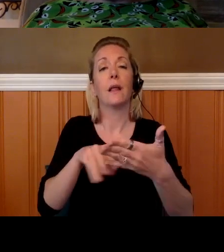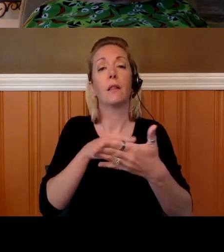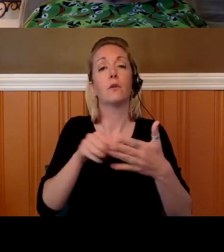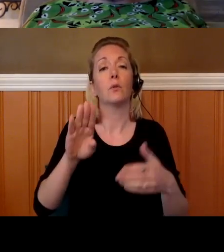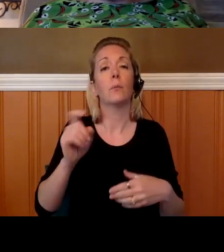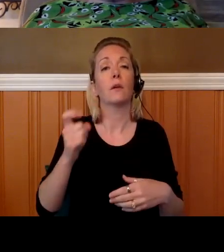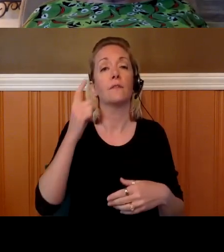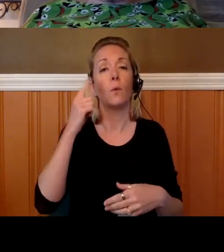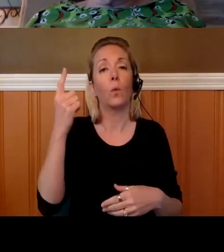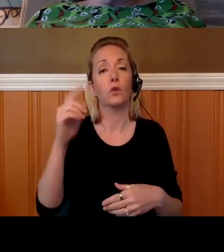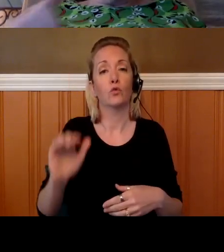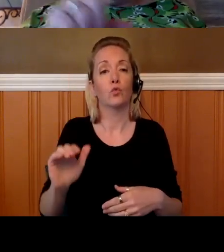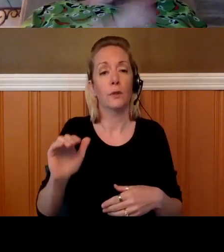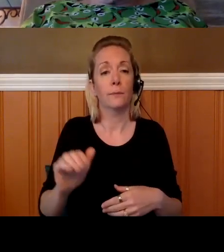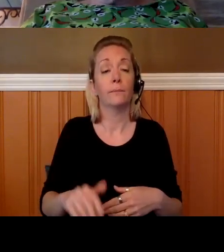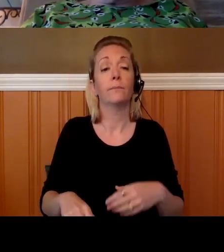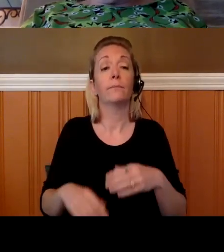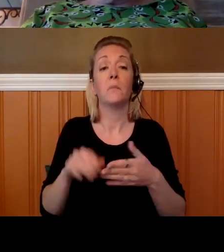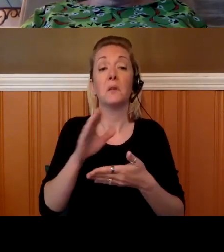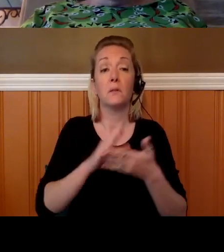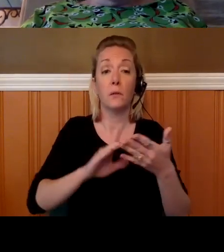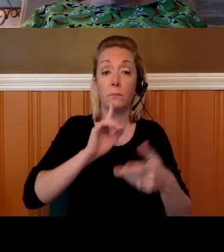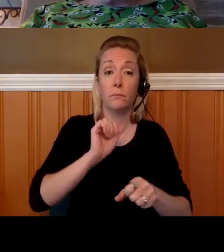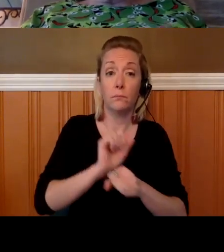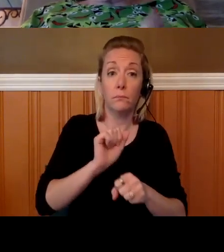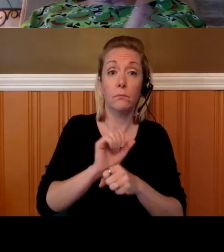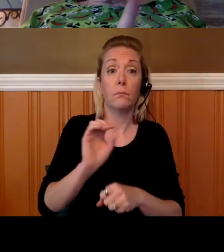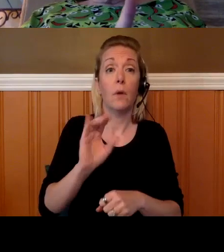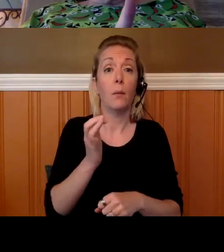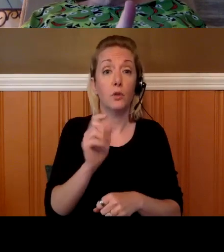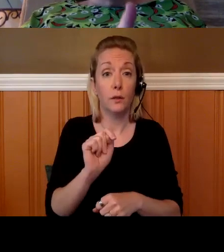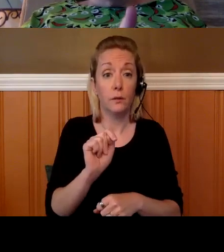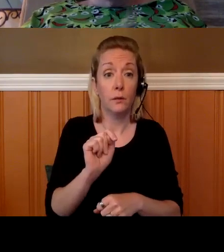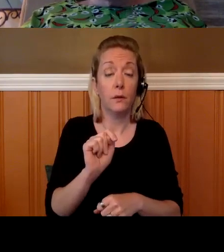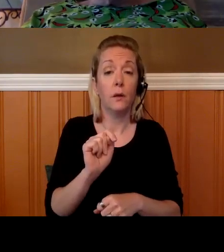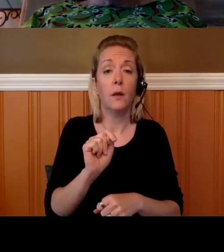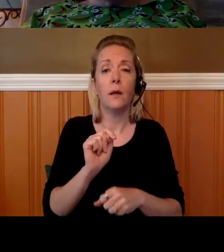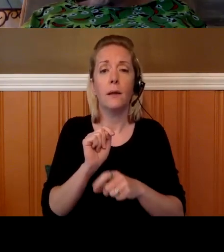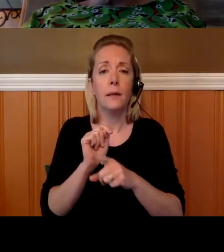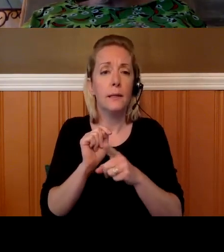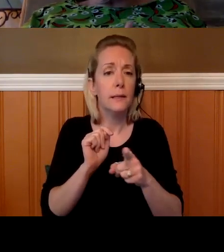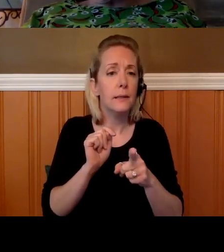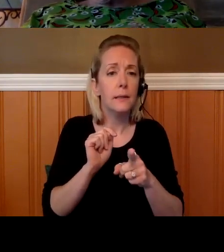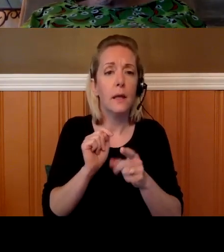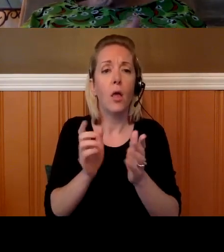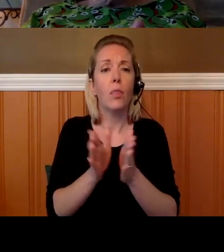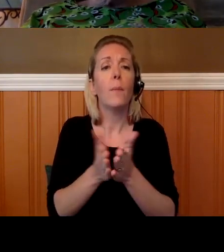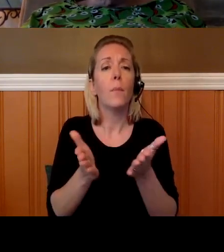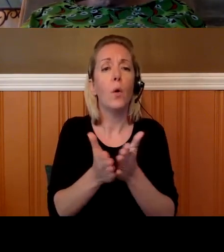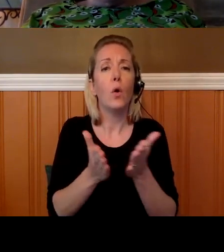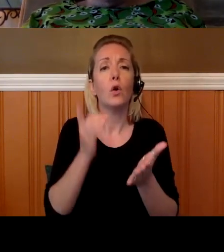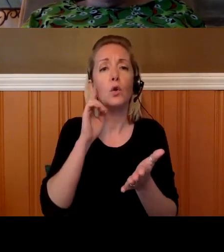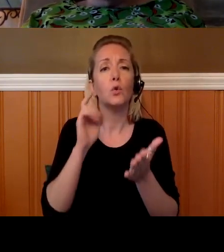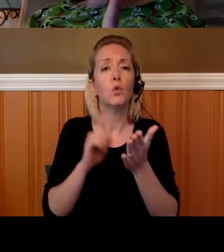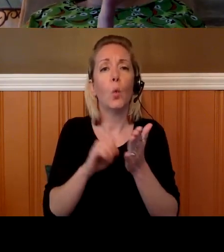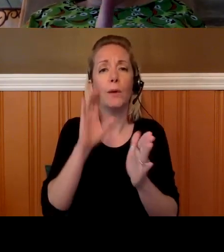of actual objects. The book is an object, but it's got the symbol book on it, then